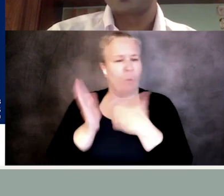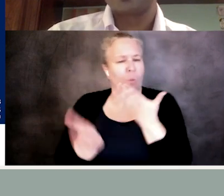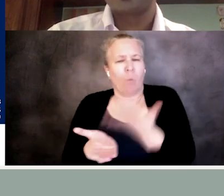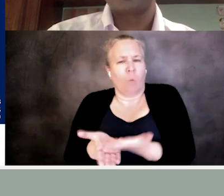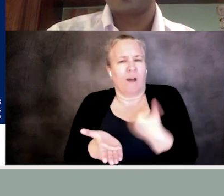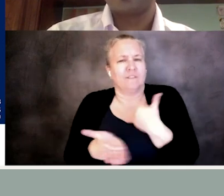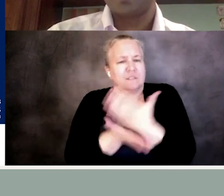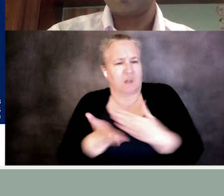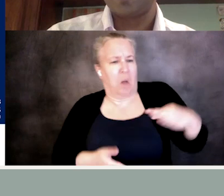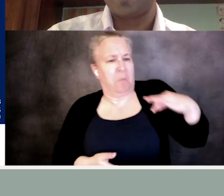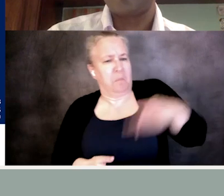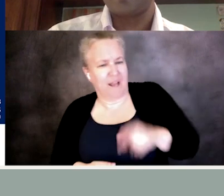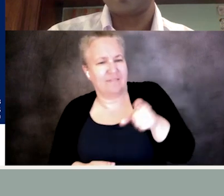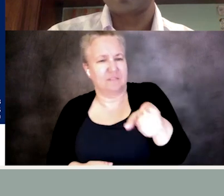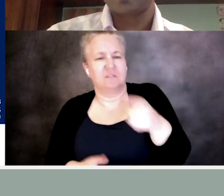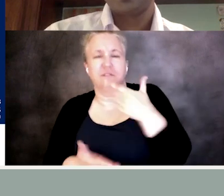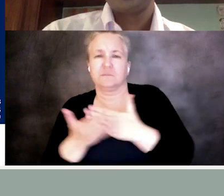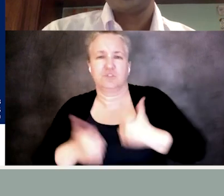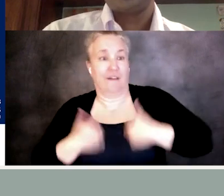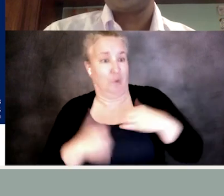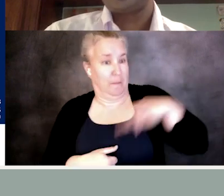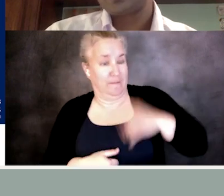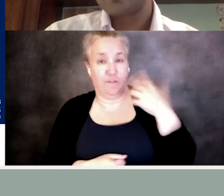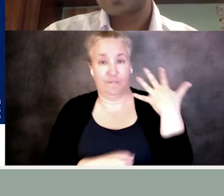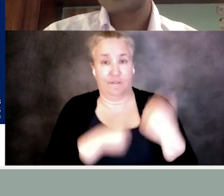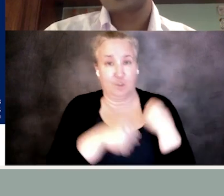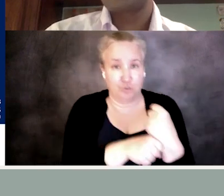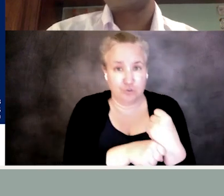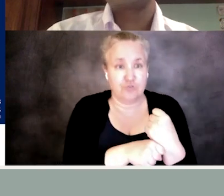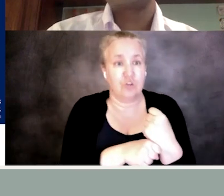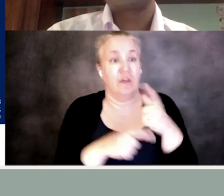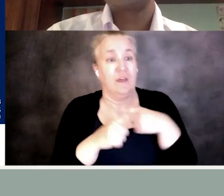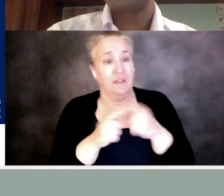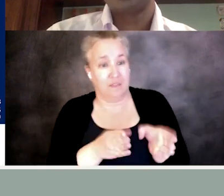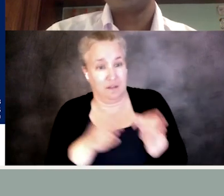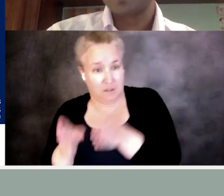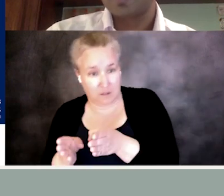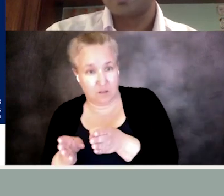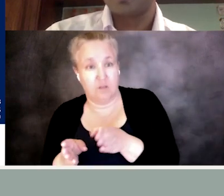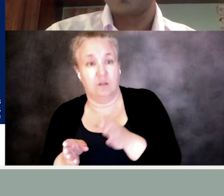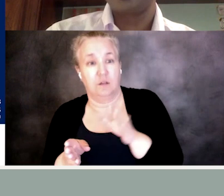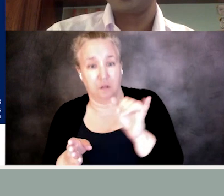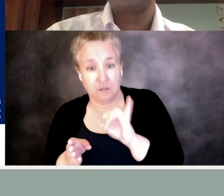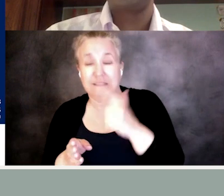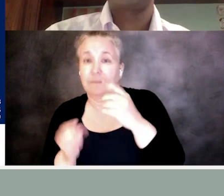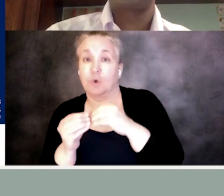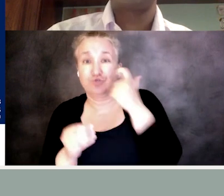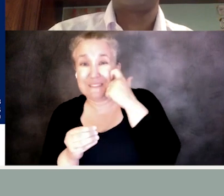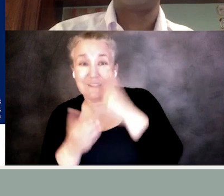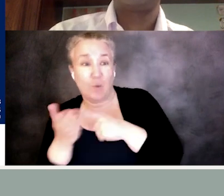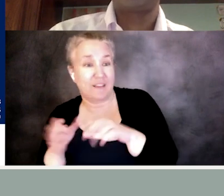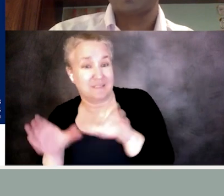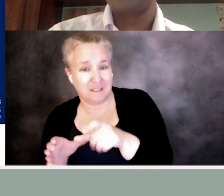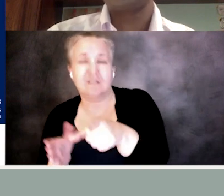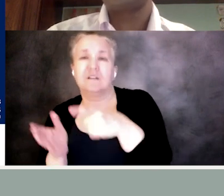3% disease-free survival benefit at 5 years. And at the American Society of Clinical Oncology meeting recently, what they did is they showed